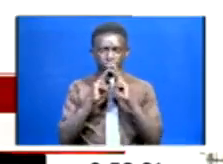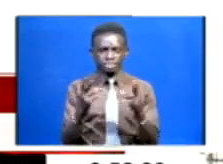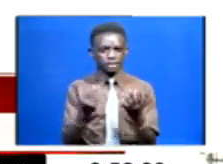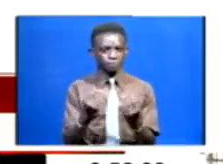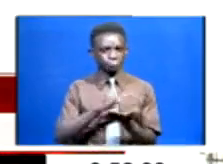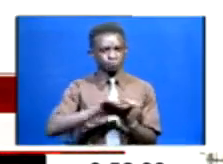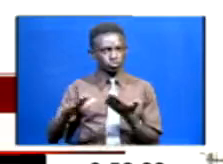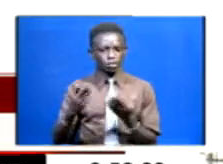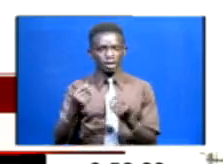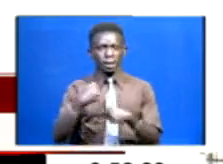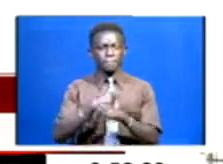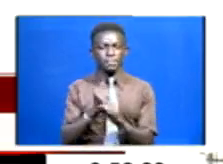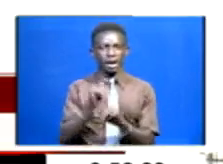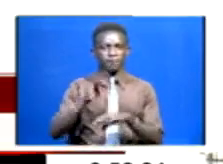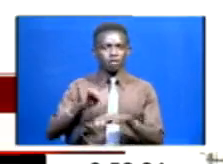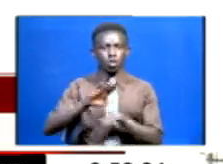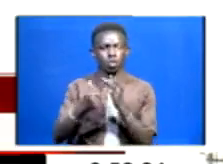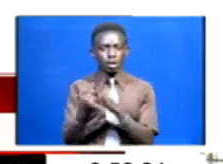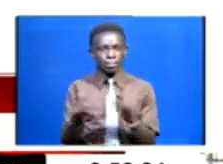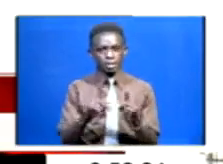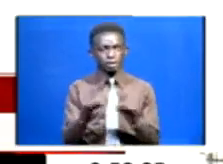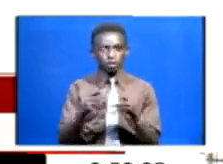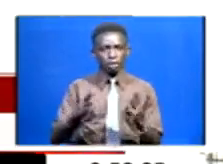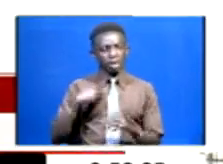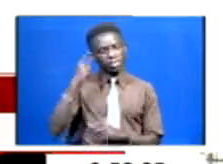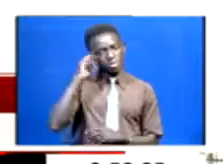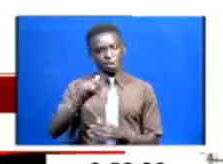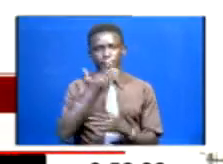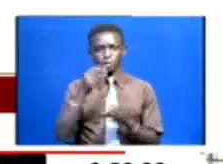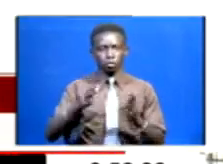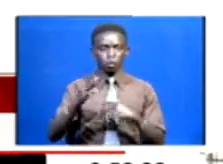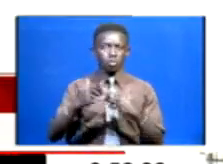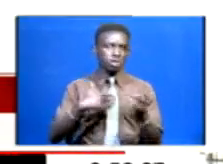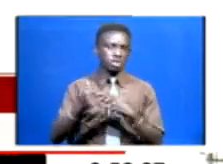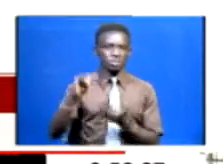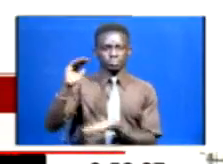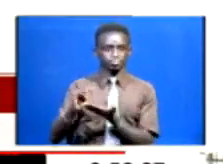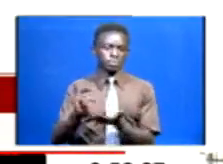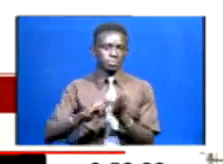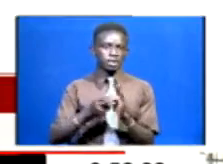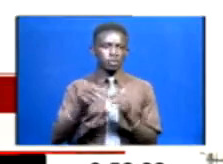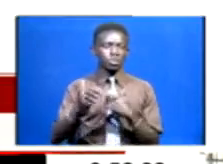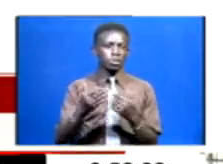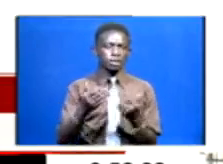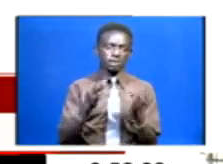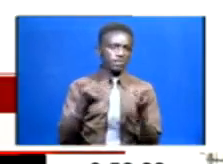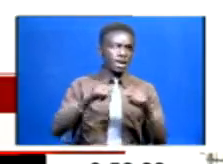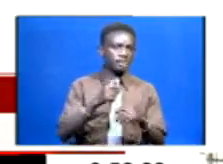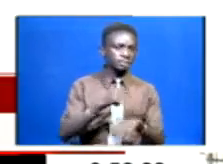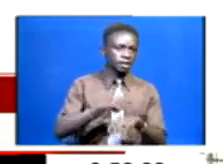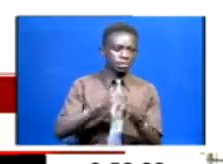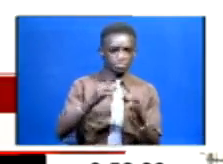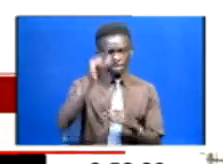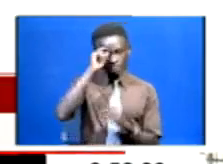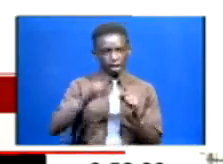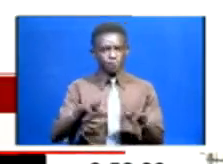all the parties in the same way, I think that will be the only best way, without maybe redundancy. And if any case, also maybe government could be able to find a way that we